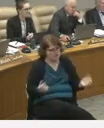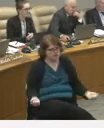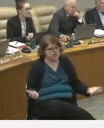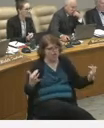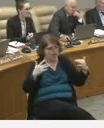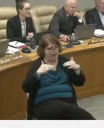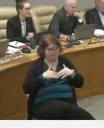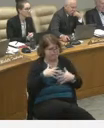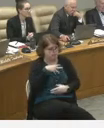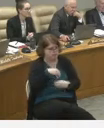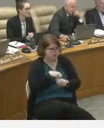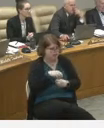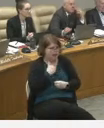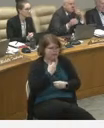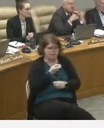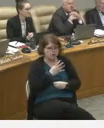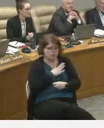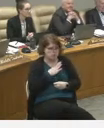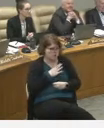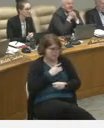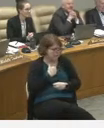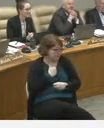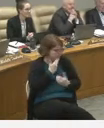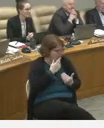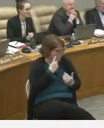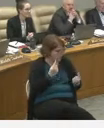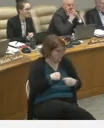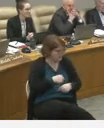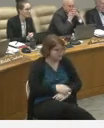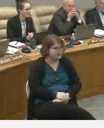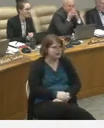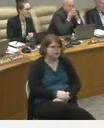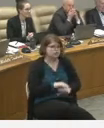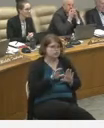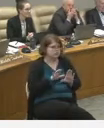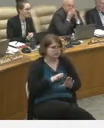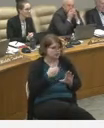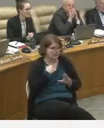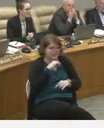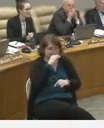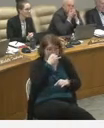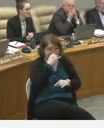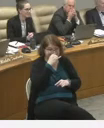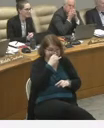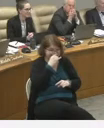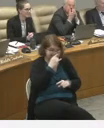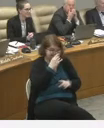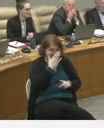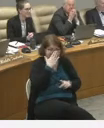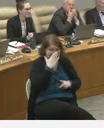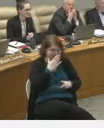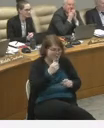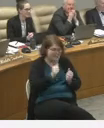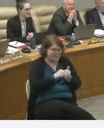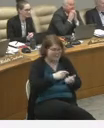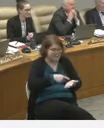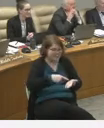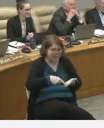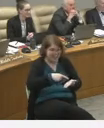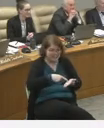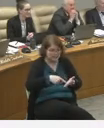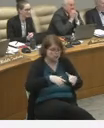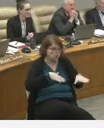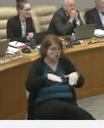and we had a few board members thank you for for coming to that um it was great to have kids out front with their canes uh